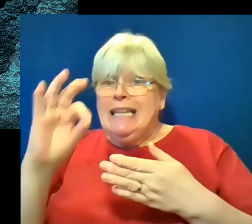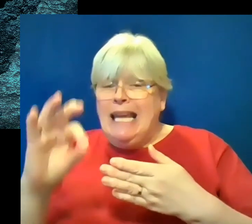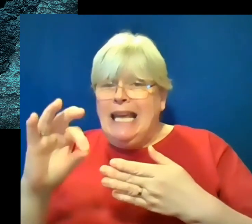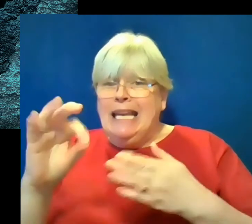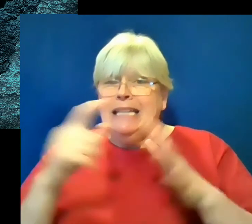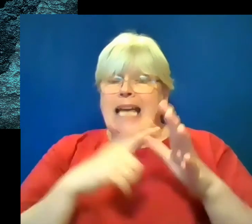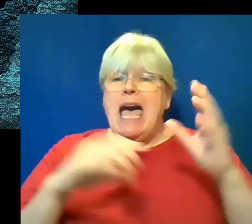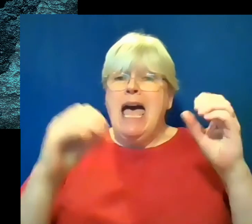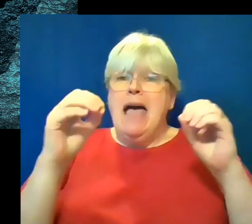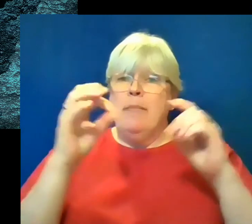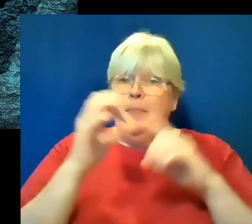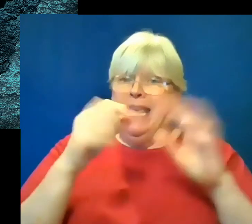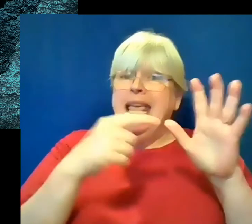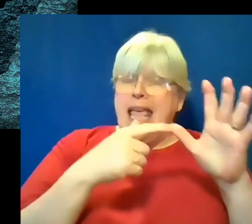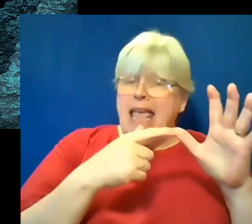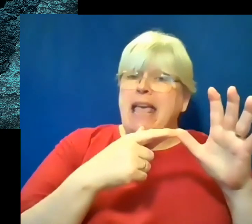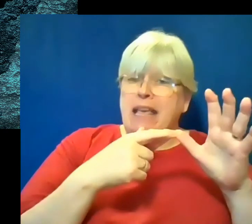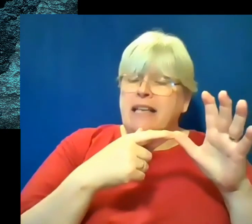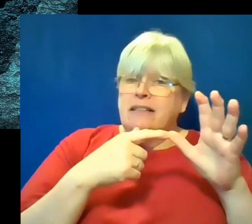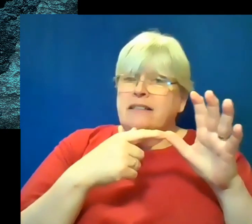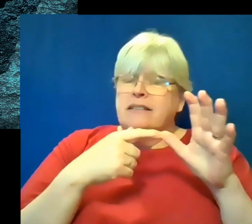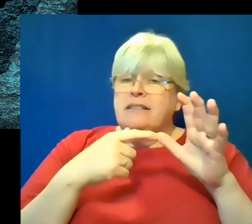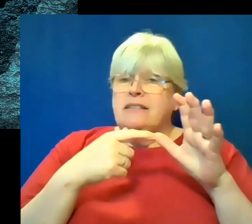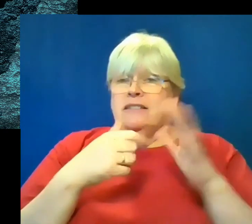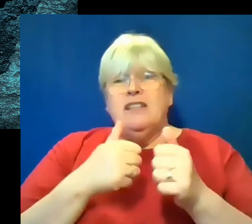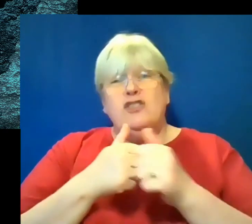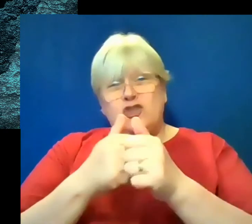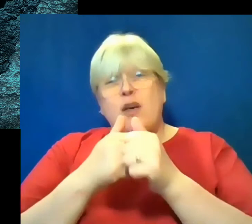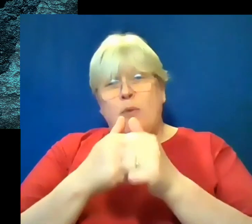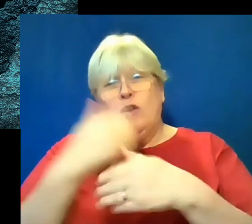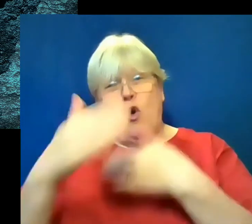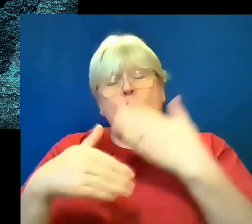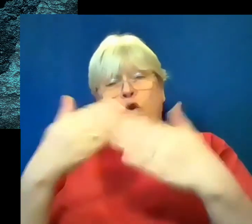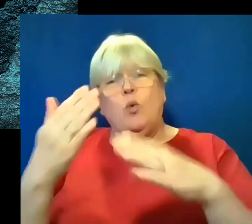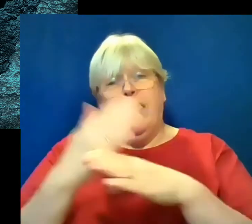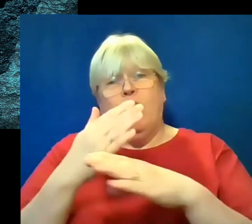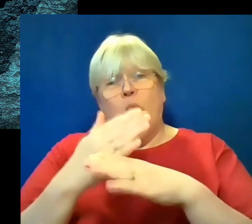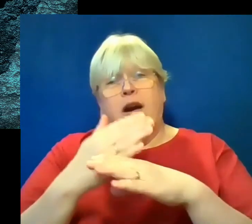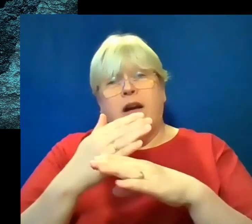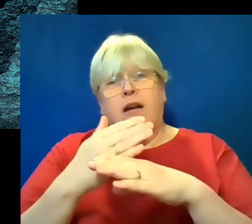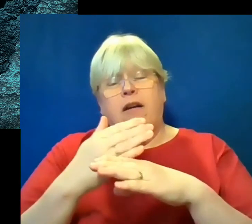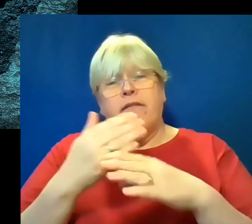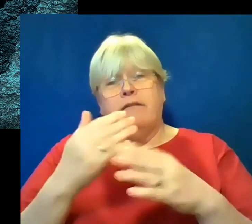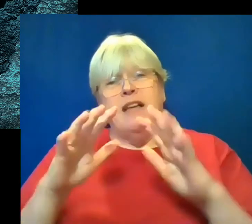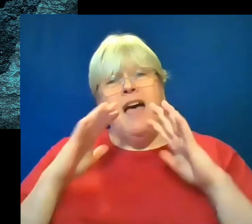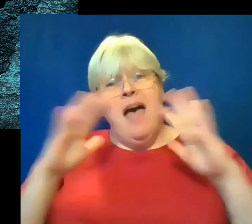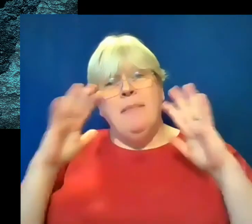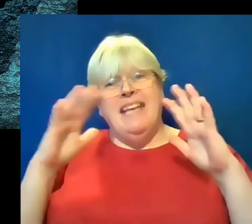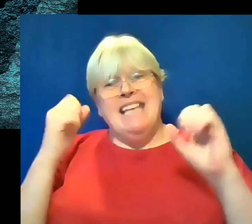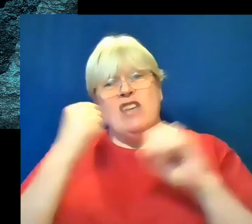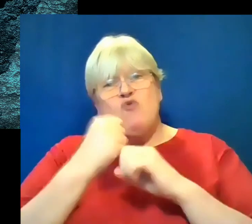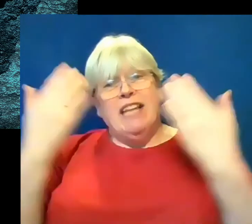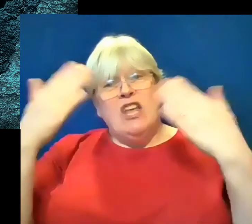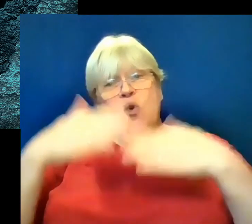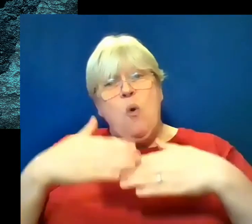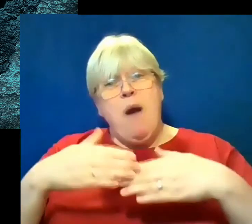Aberdeen Performing Arts and support the ongoing work of the amazing Granite Noir Festival and